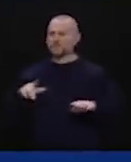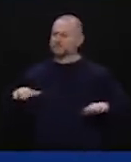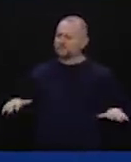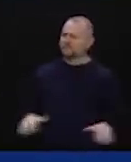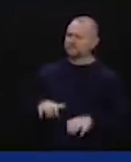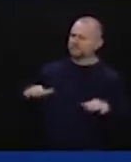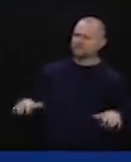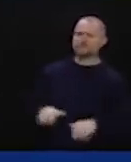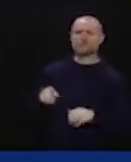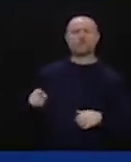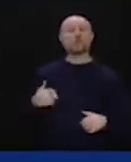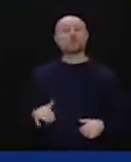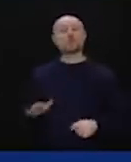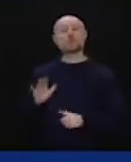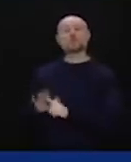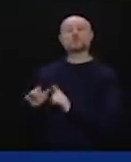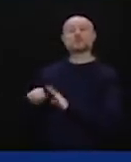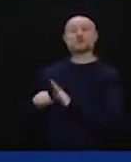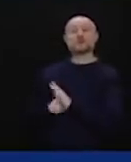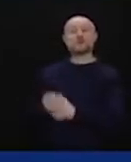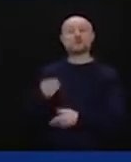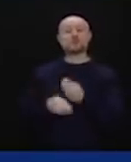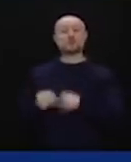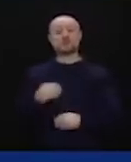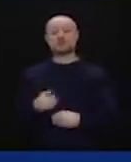state budget, she put more money for